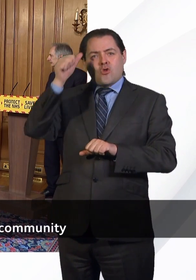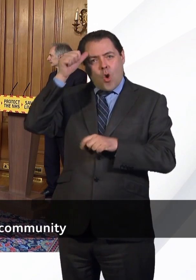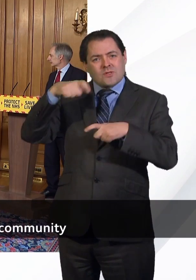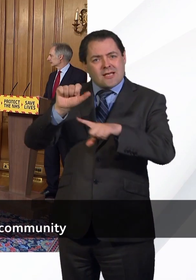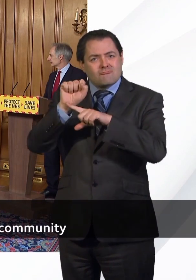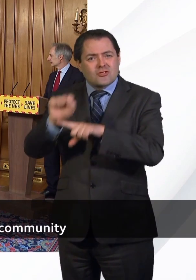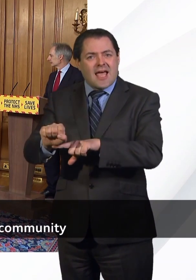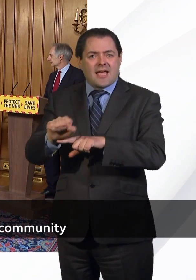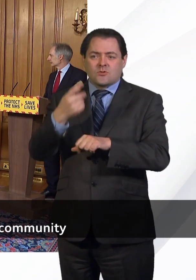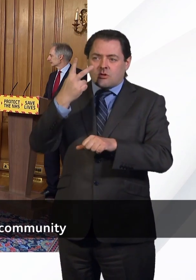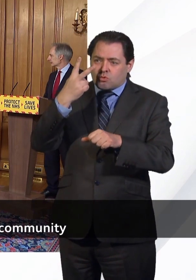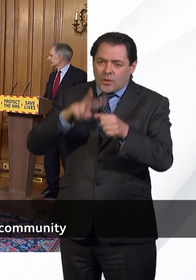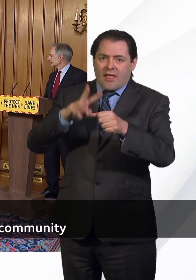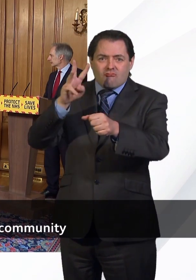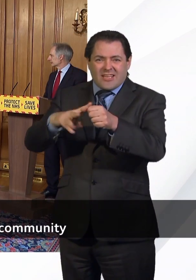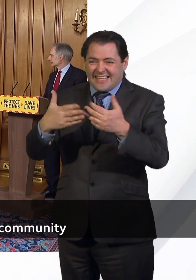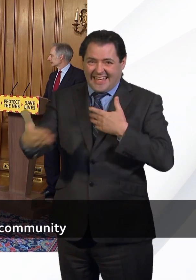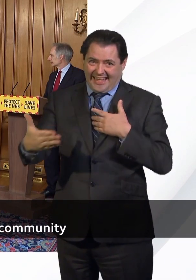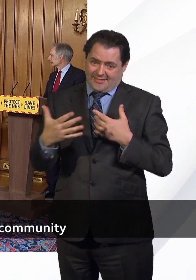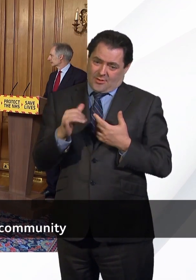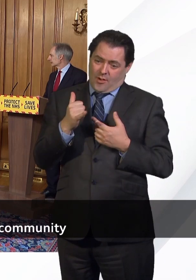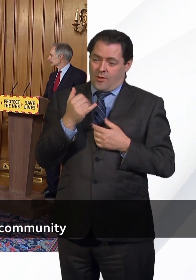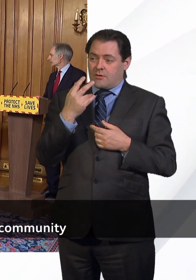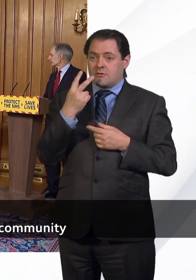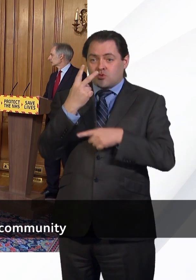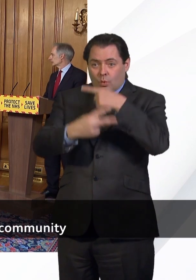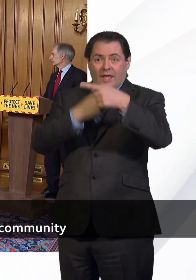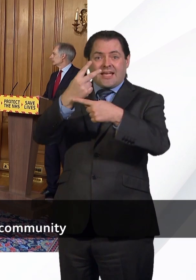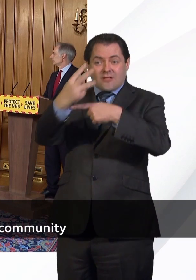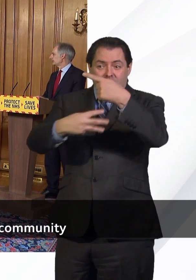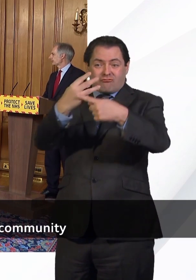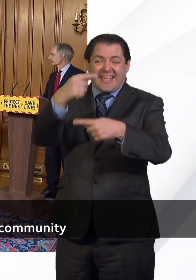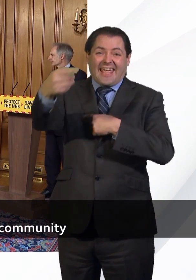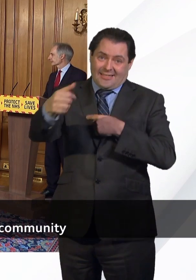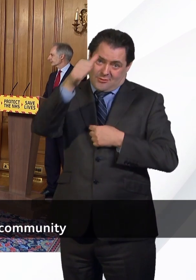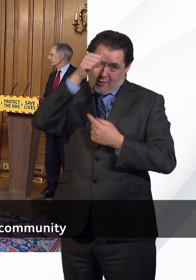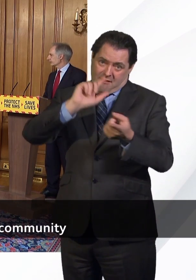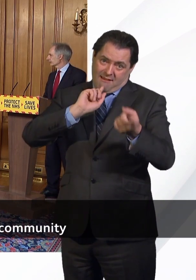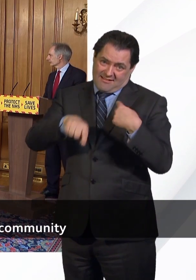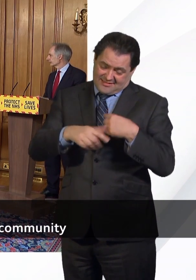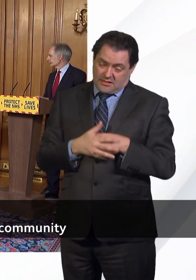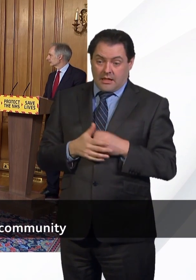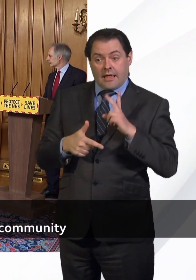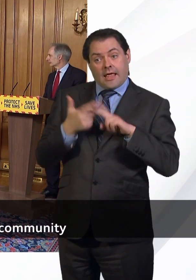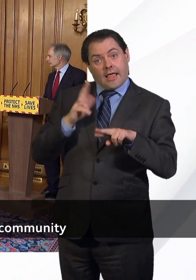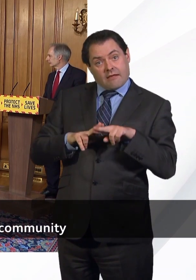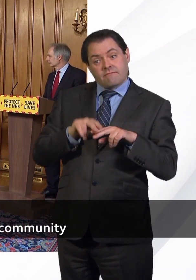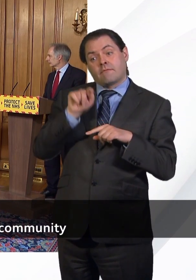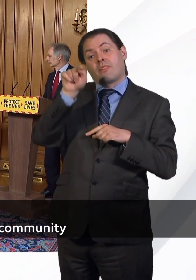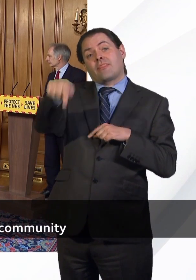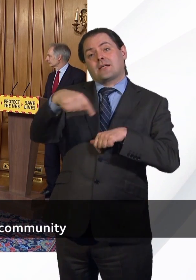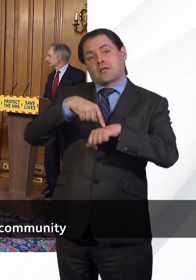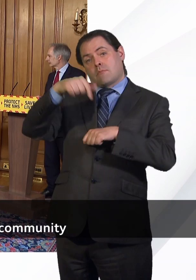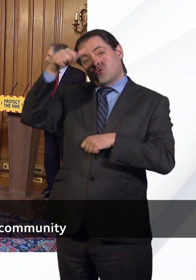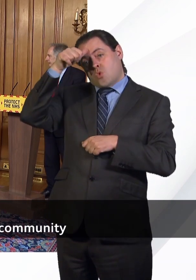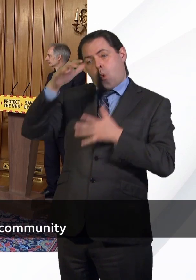long run, once we have those kind of answers, potentially antibody testing will be a very important part of our